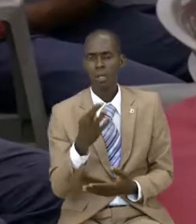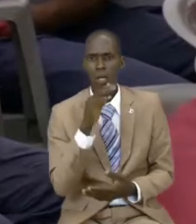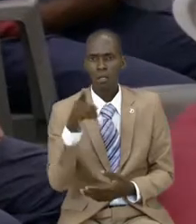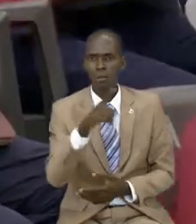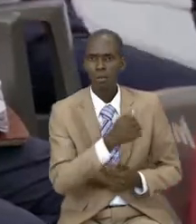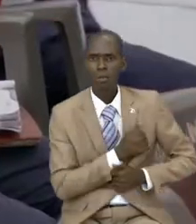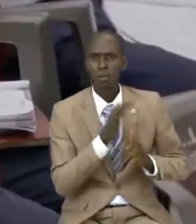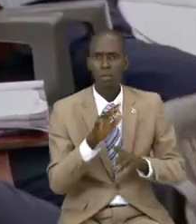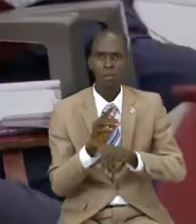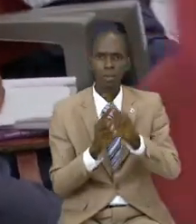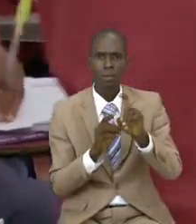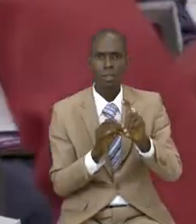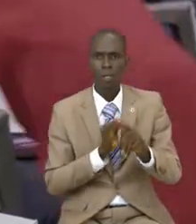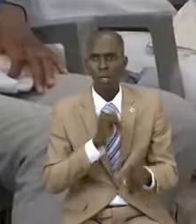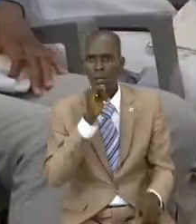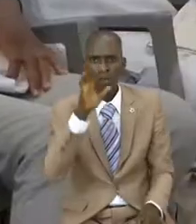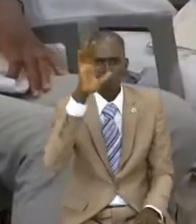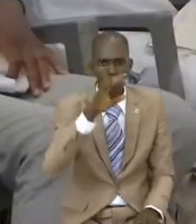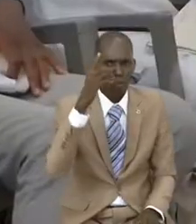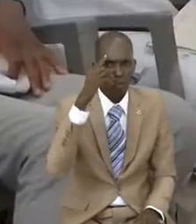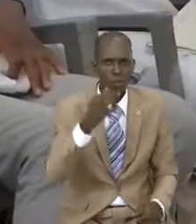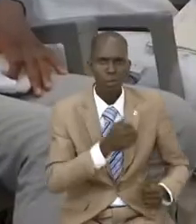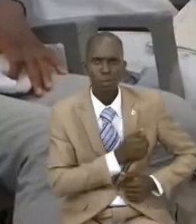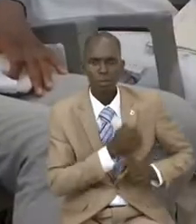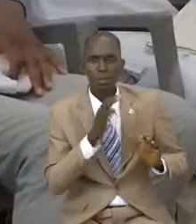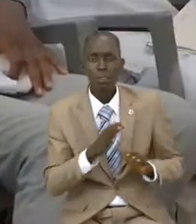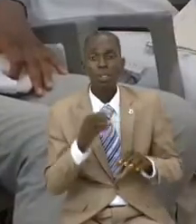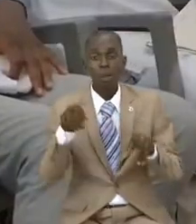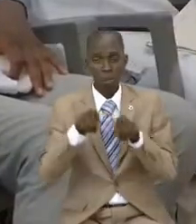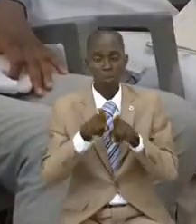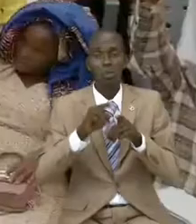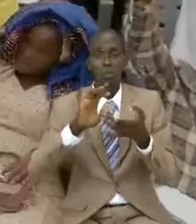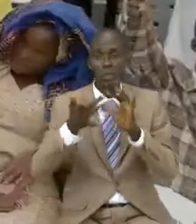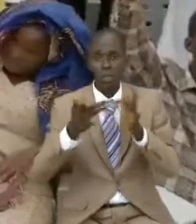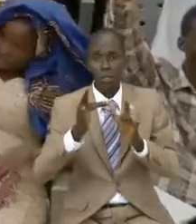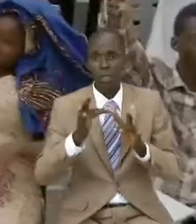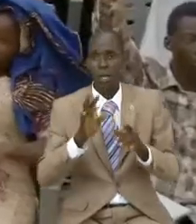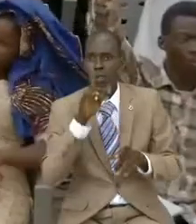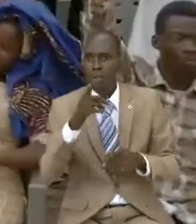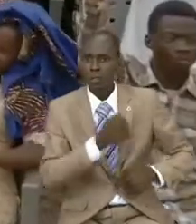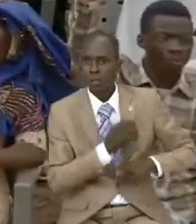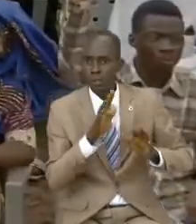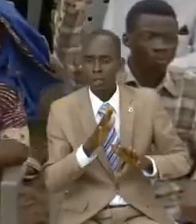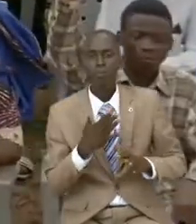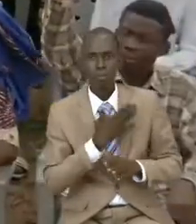Anyone? I'm looking for them. Online, where are you? Are you a soldier? Stay with me.